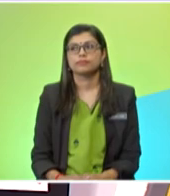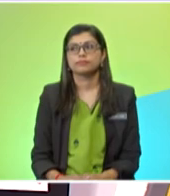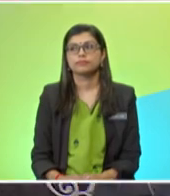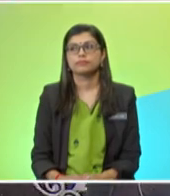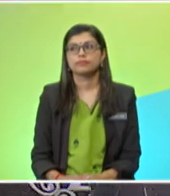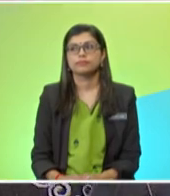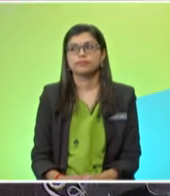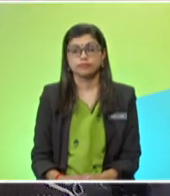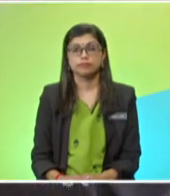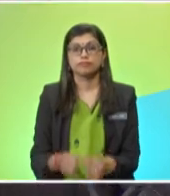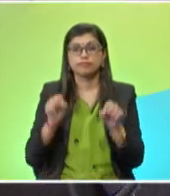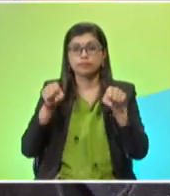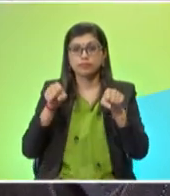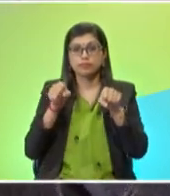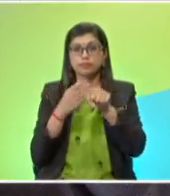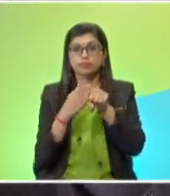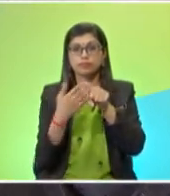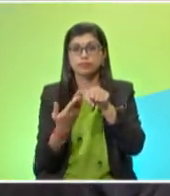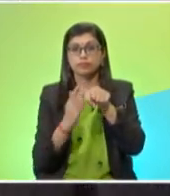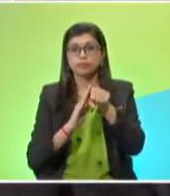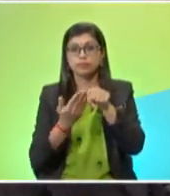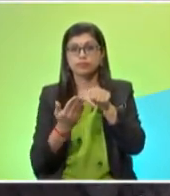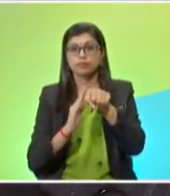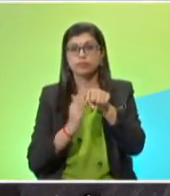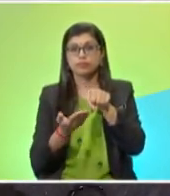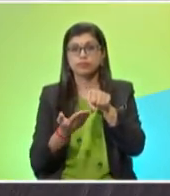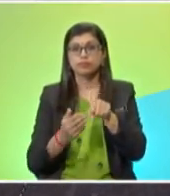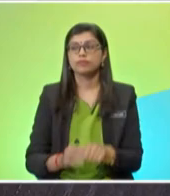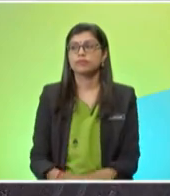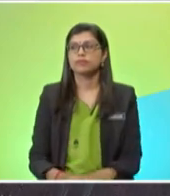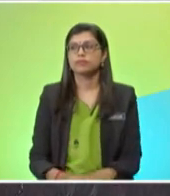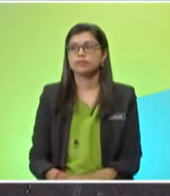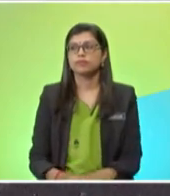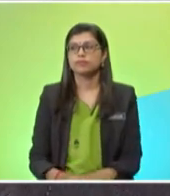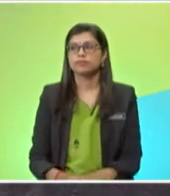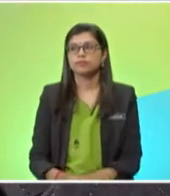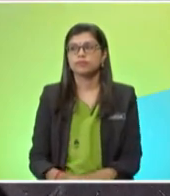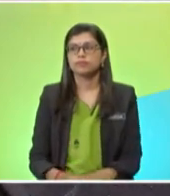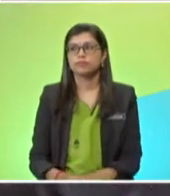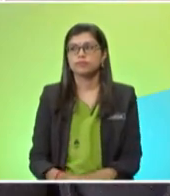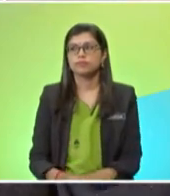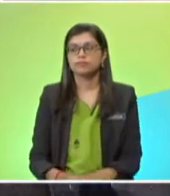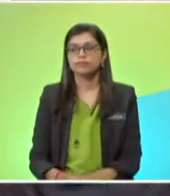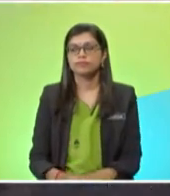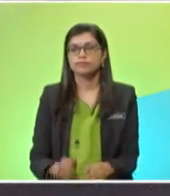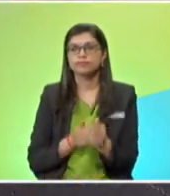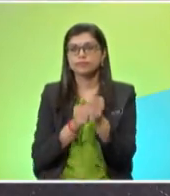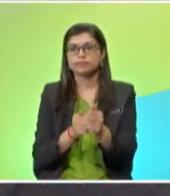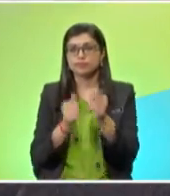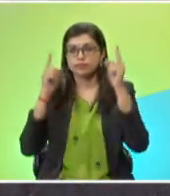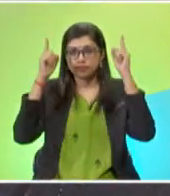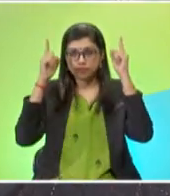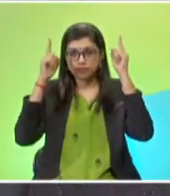sure this side is out. Okay? Okay? Like this?